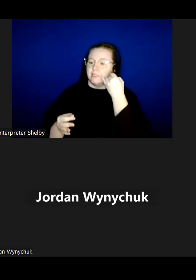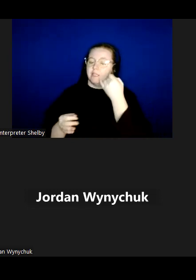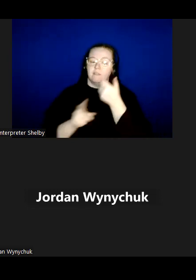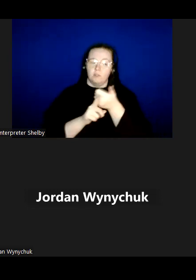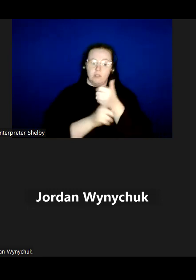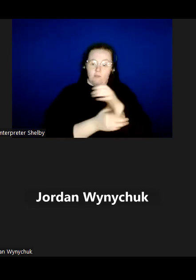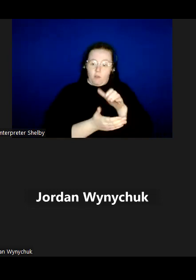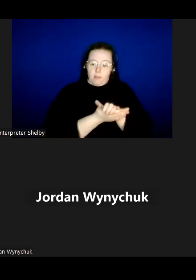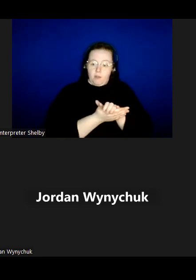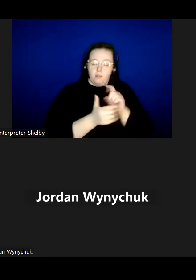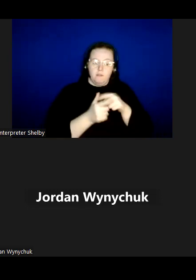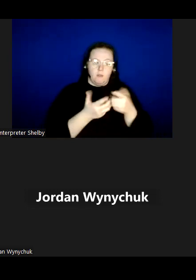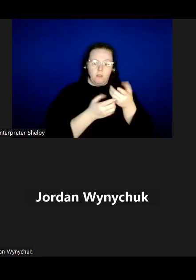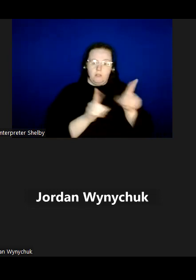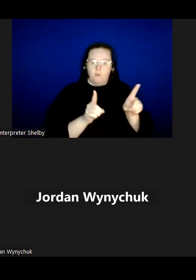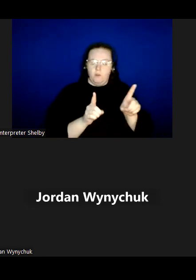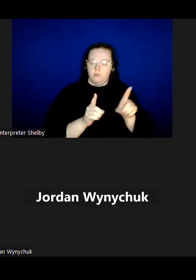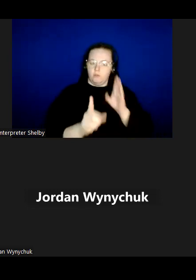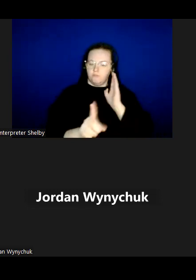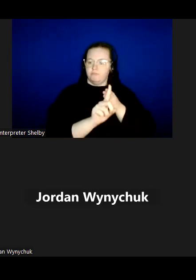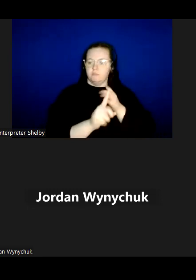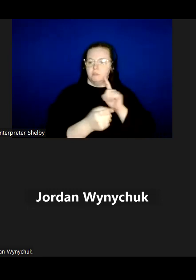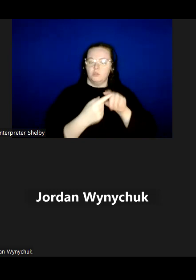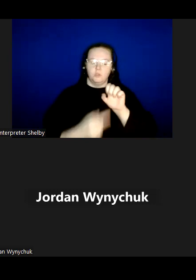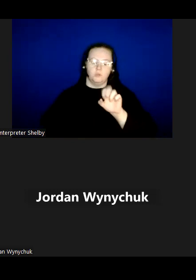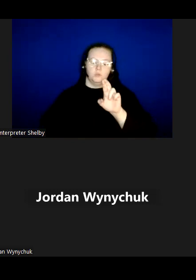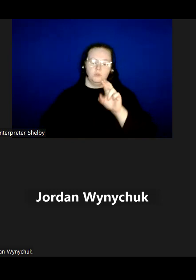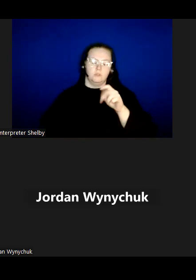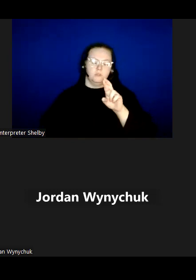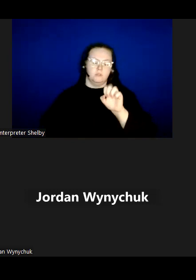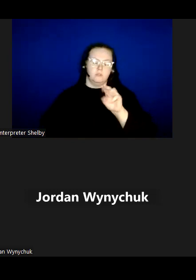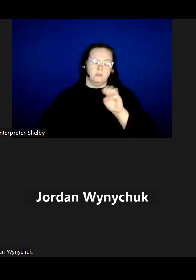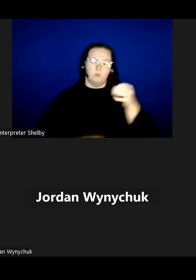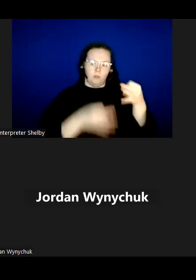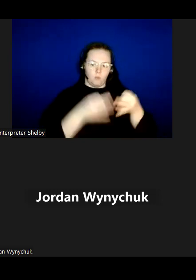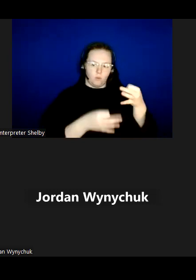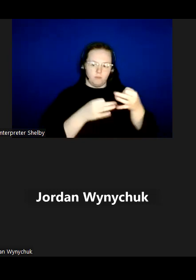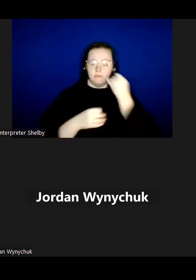can go straight through Supreme Court. If you are non-married,